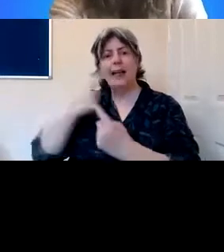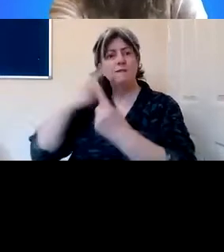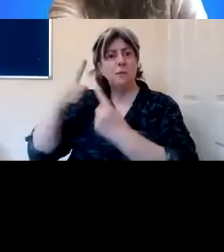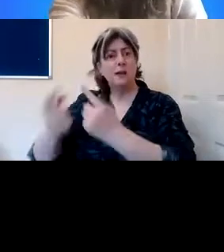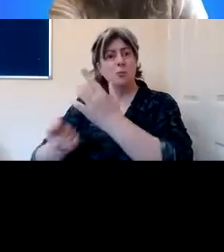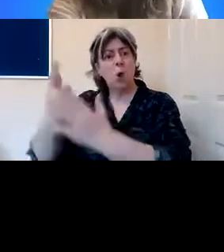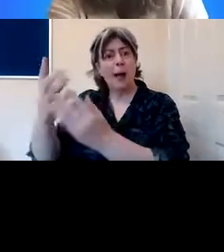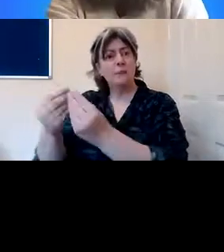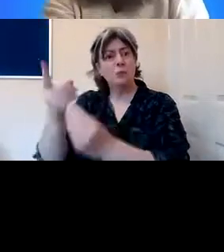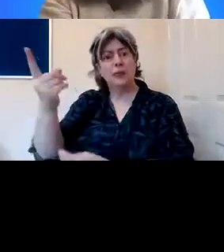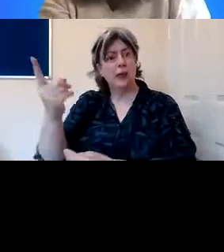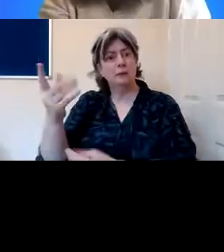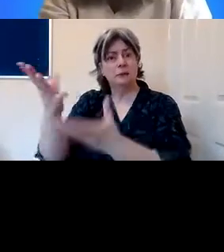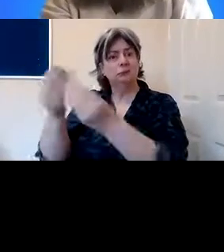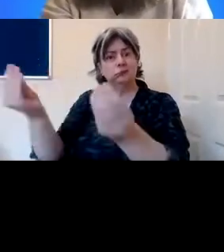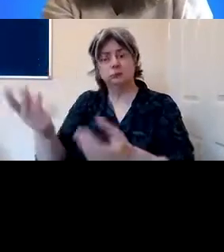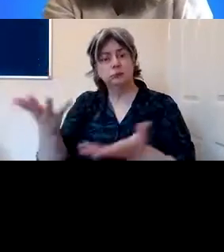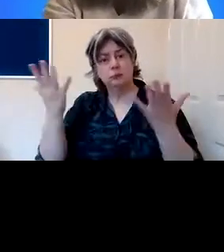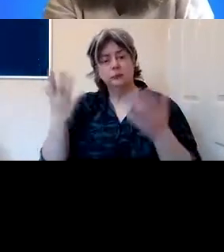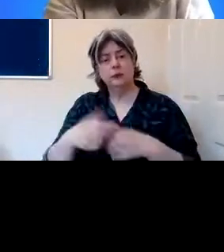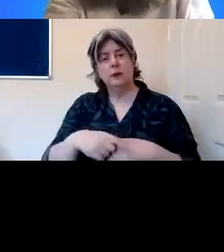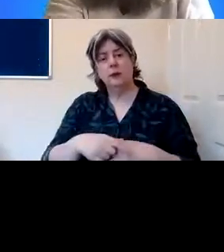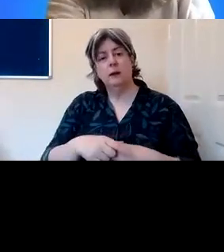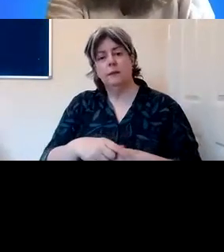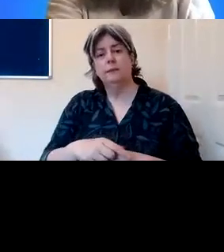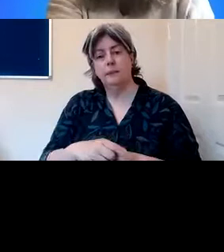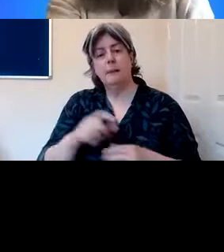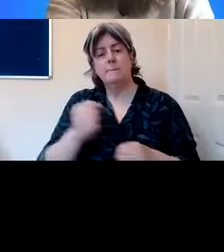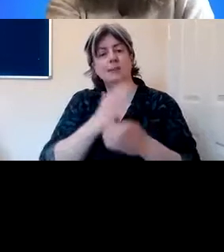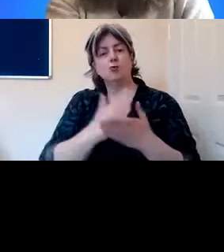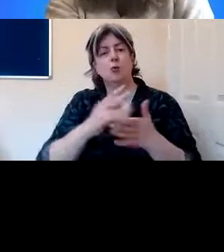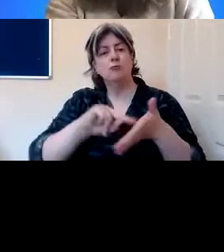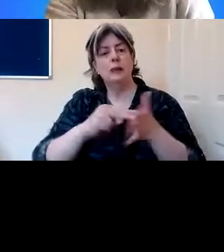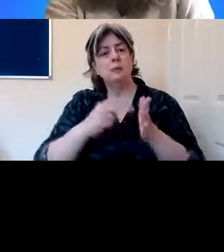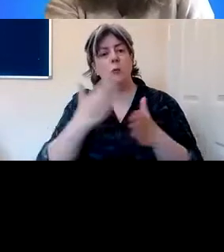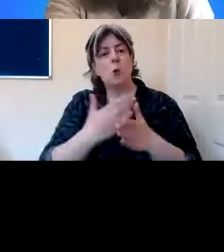review, and to make sure that the arrangements work for pupils and for staff.